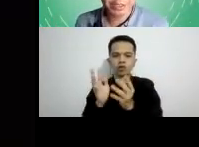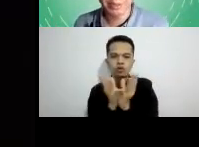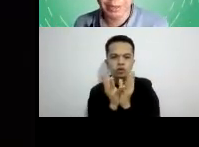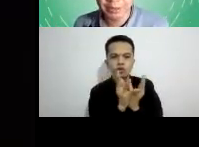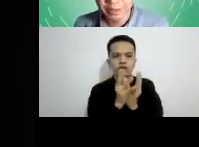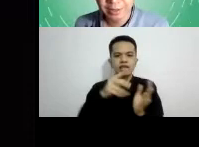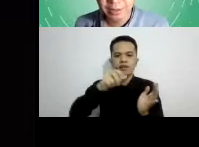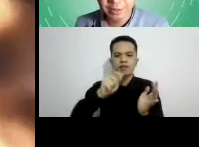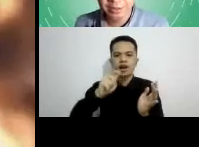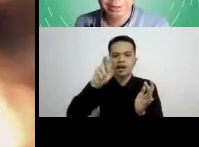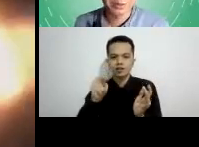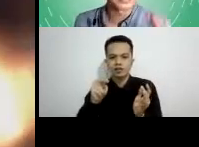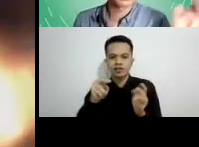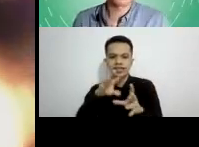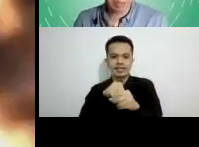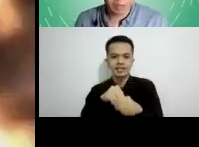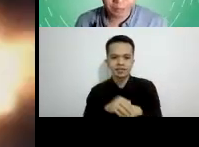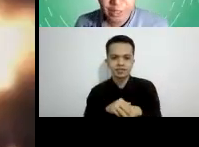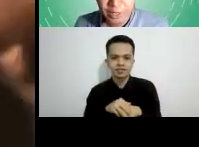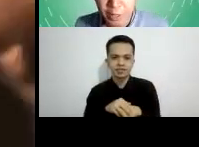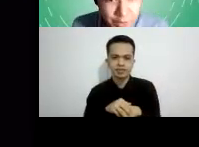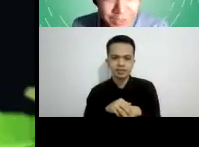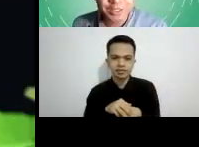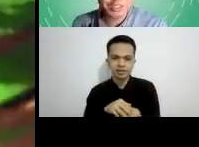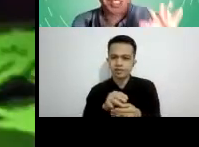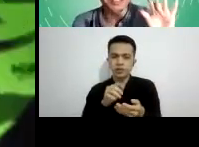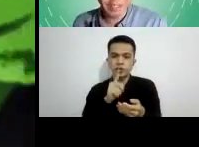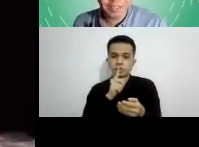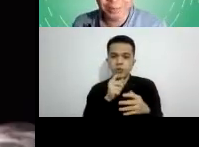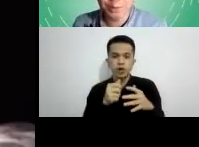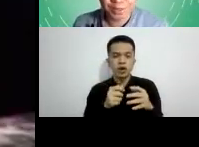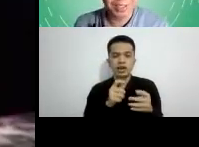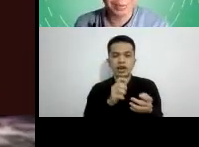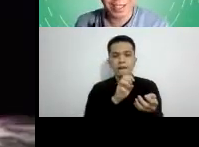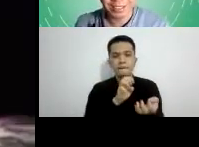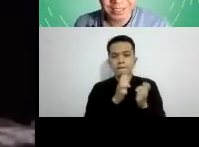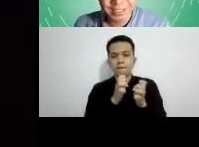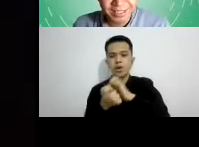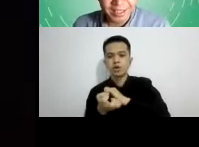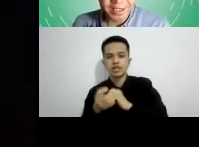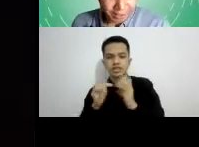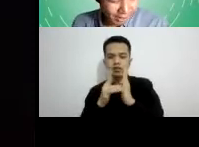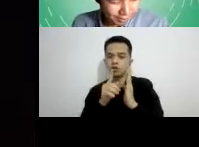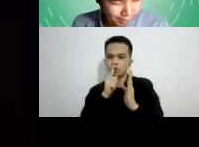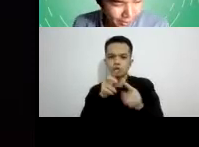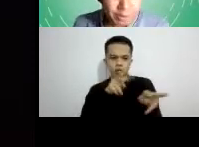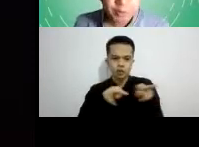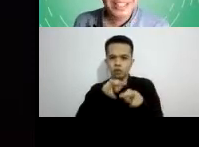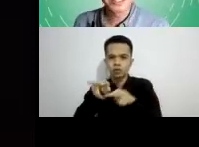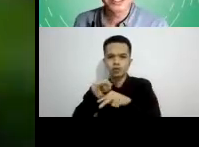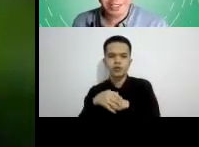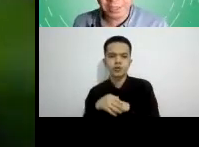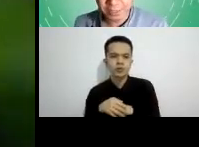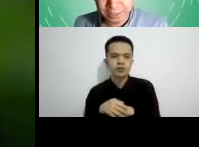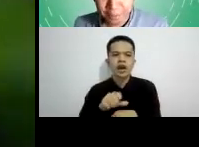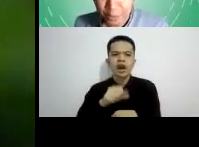patterns come about. So it's just emerging technologies are very, very important to keep an eye on. Another one is